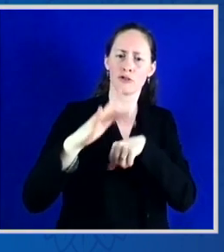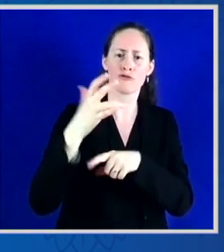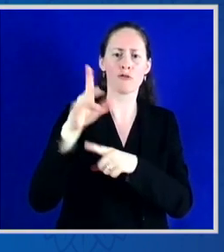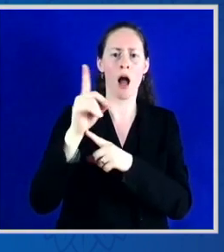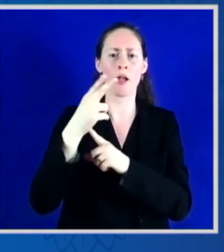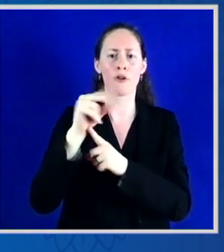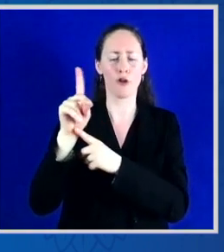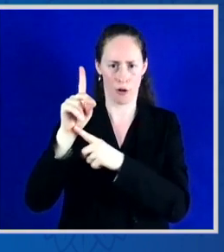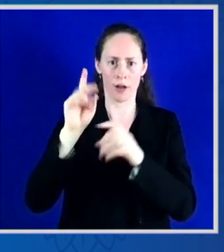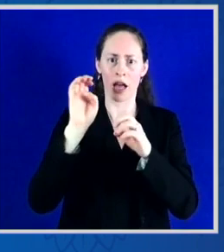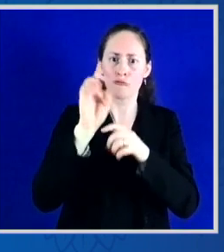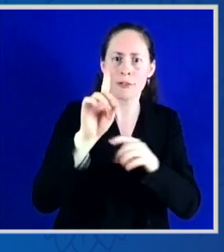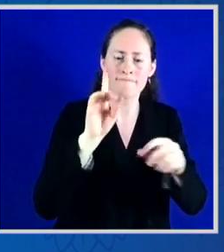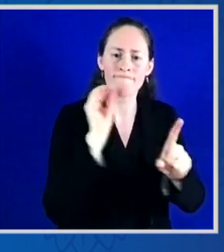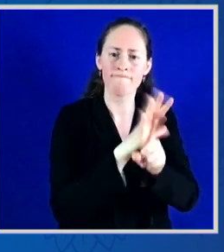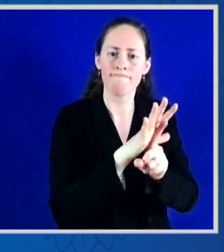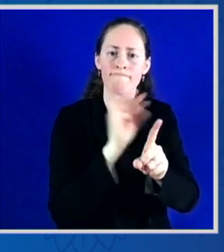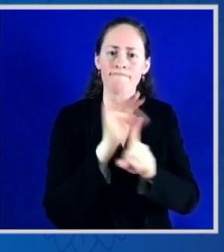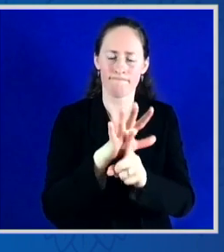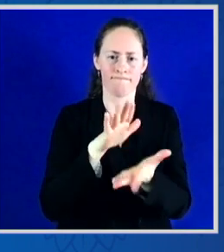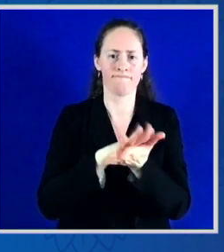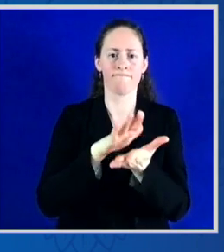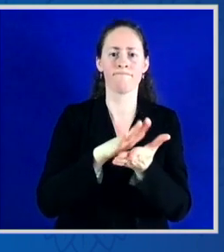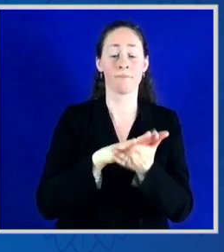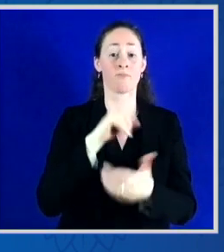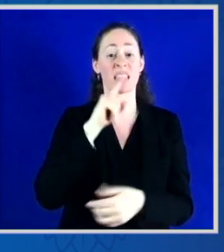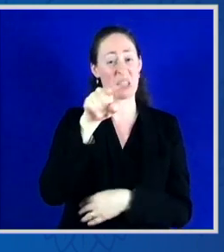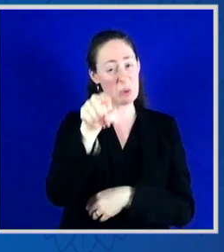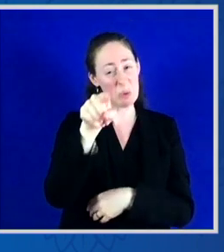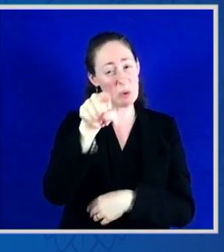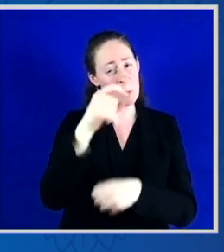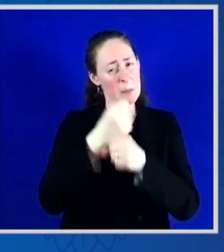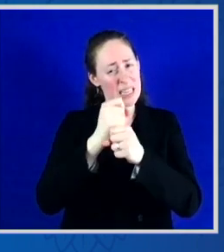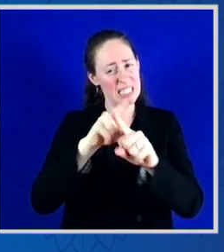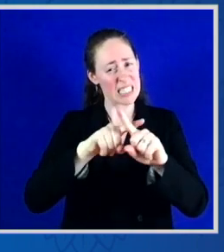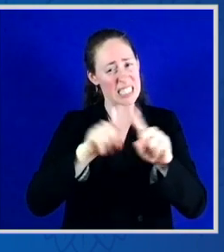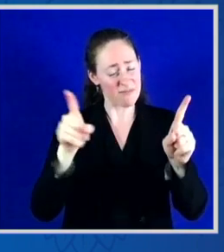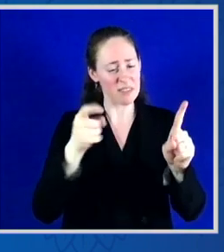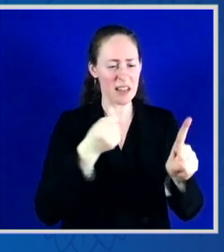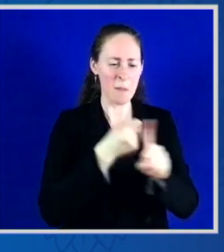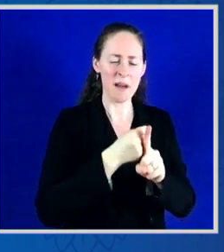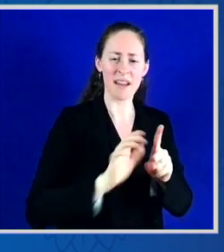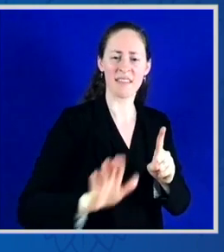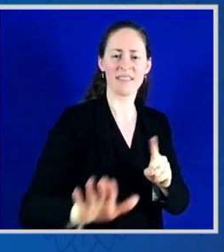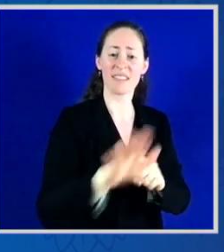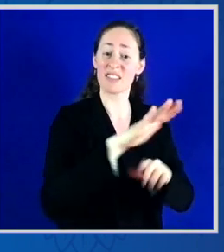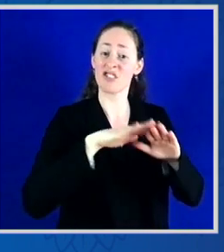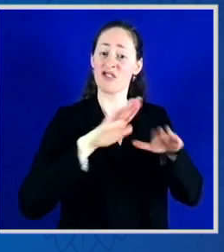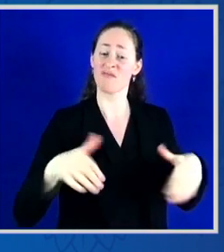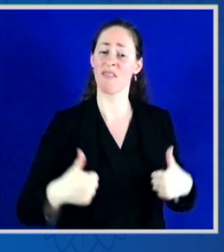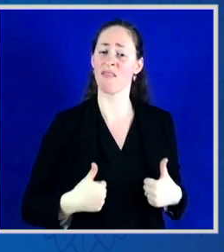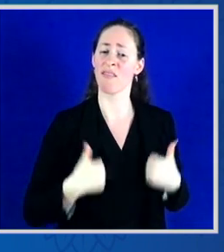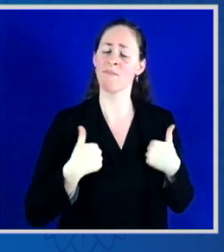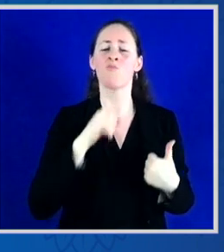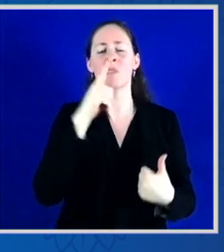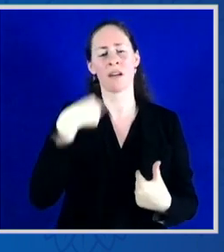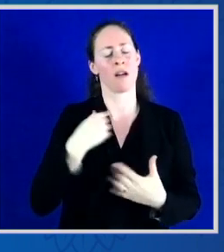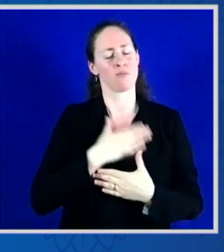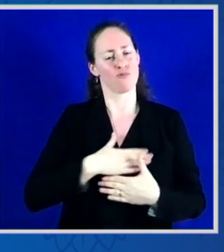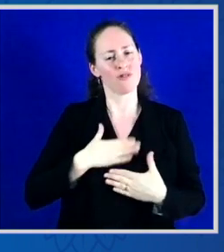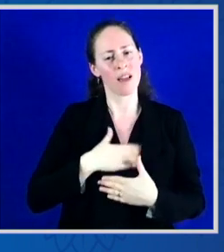you because you do make a difference in children's lives. And I really appreciate you. Thank you. Thank you.